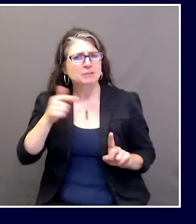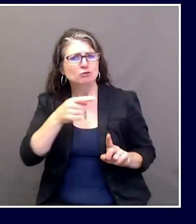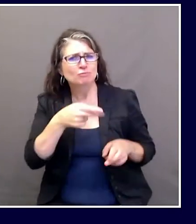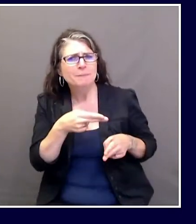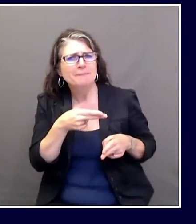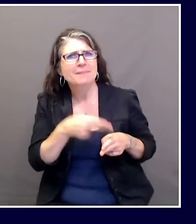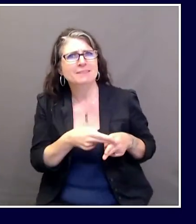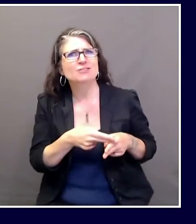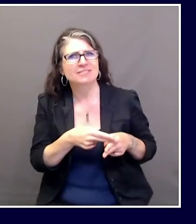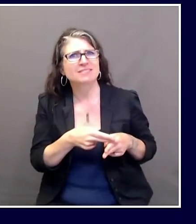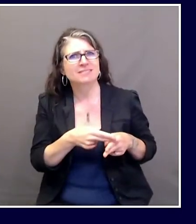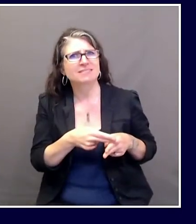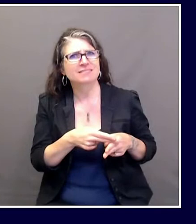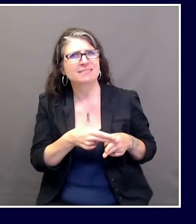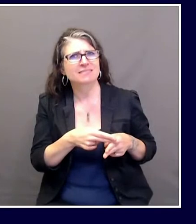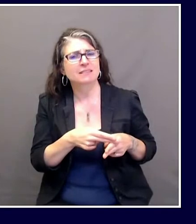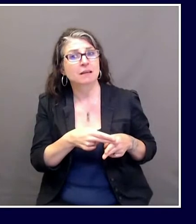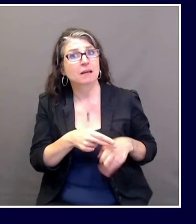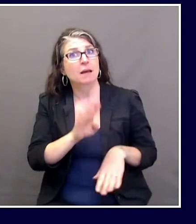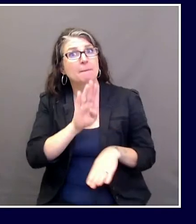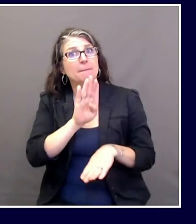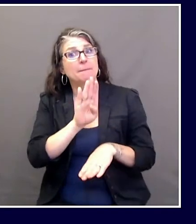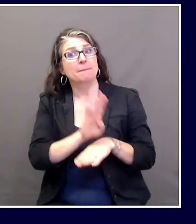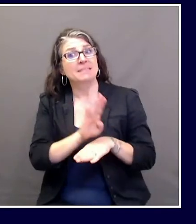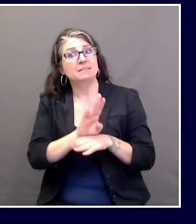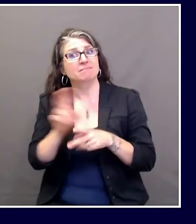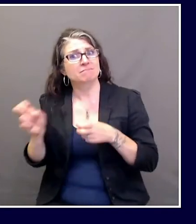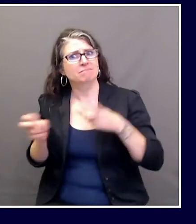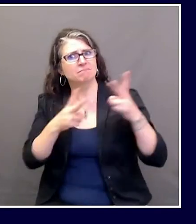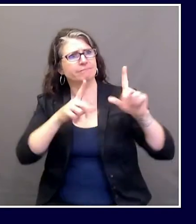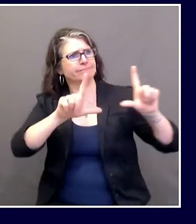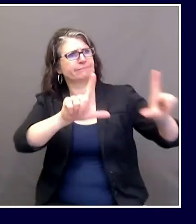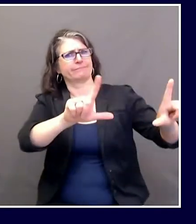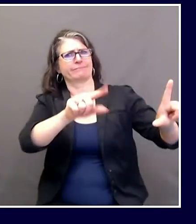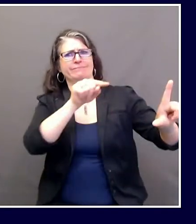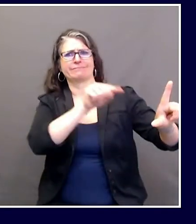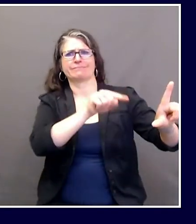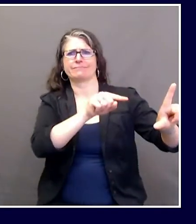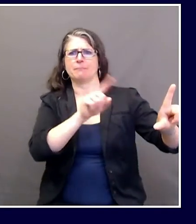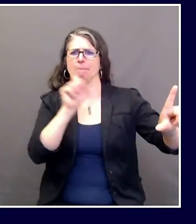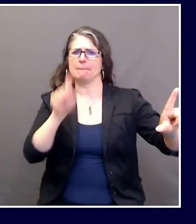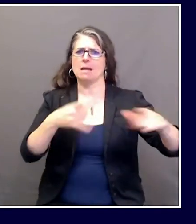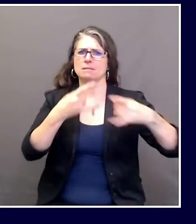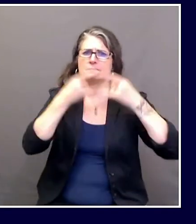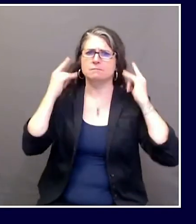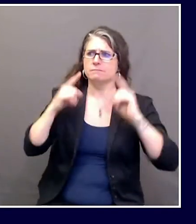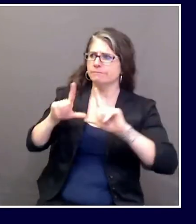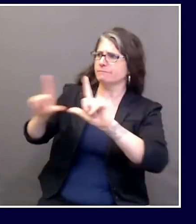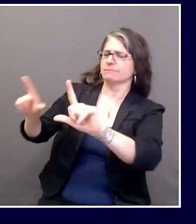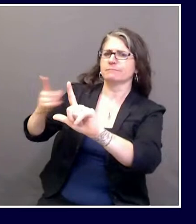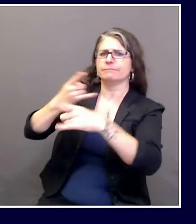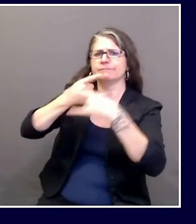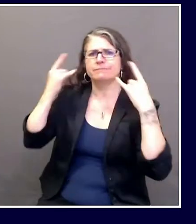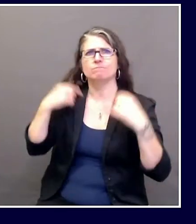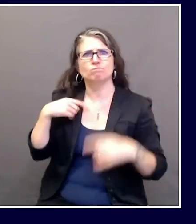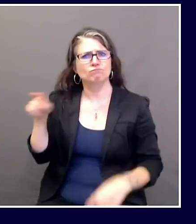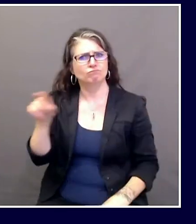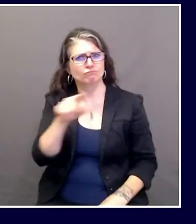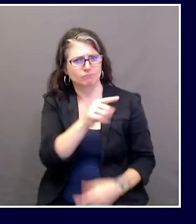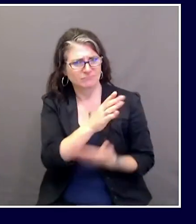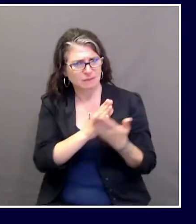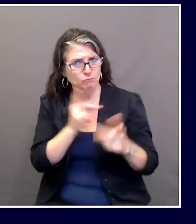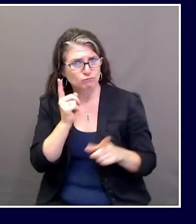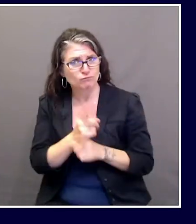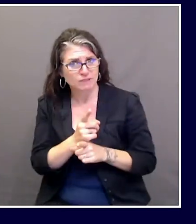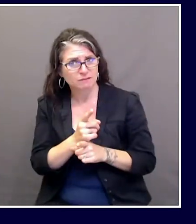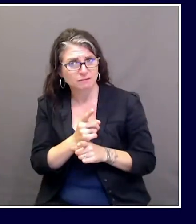enforce masking under the governor's executive order. We were wondering, can individual local government institutions like the State